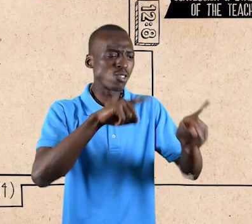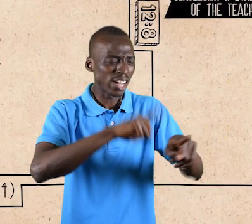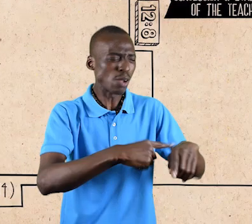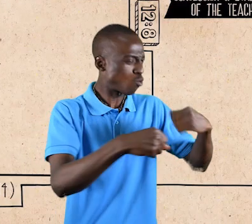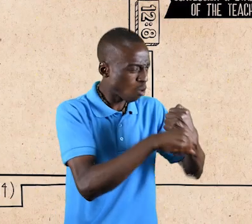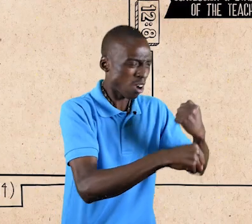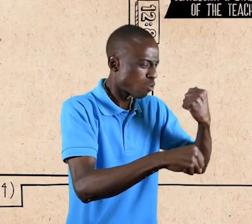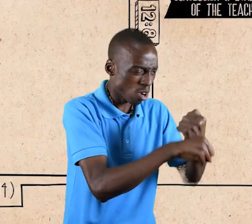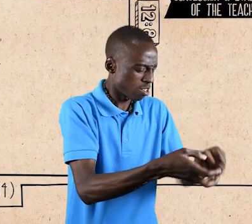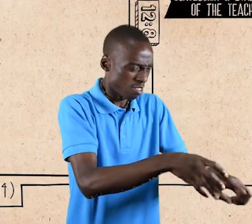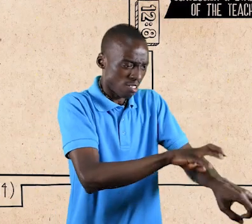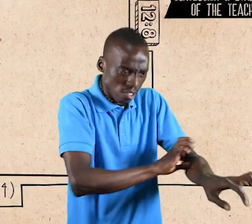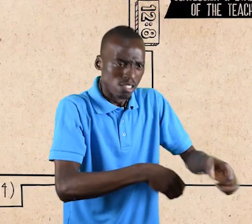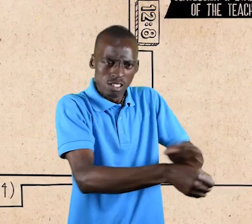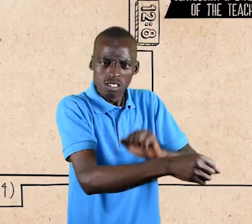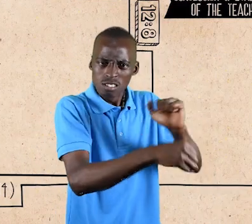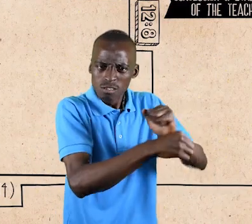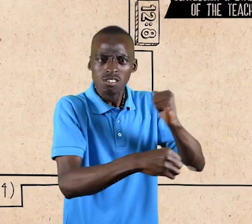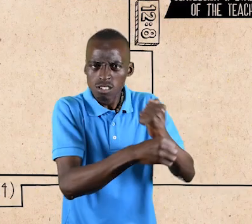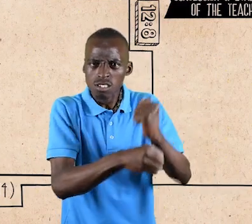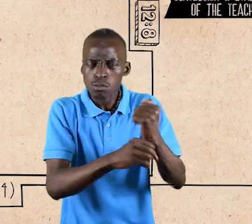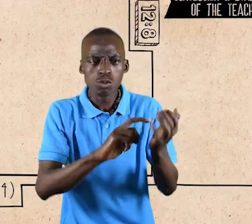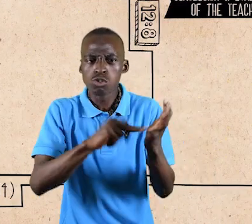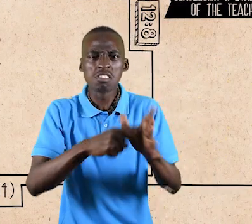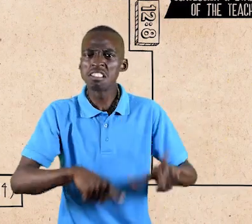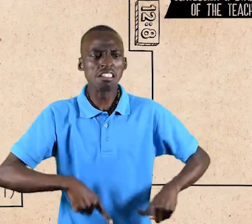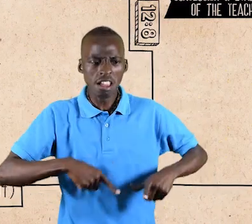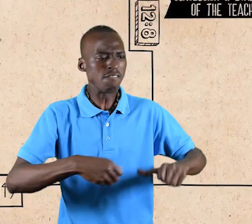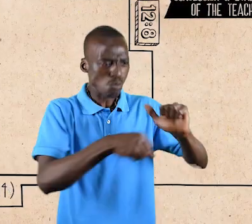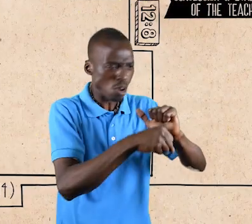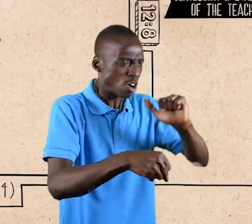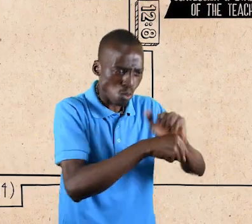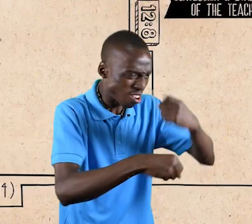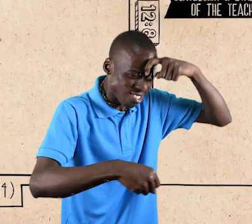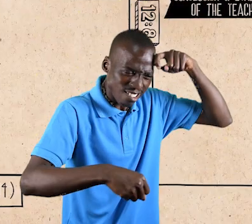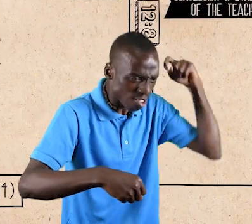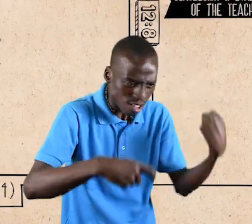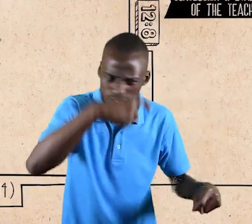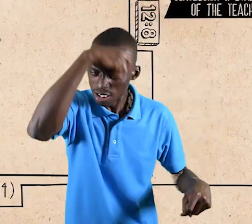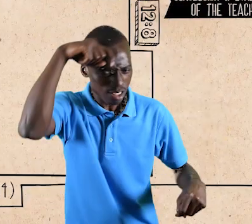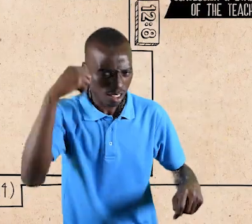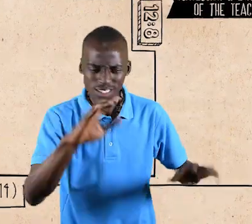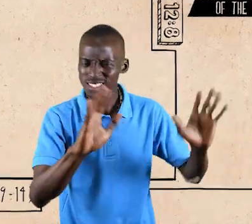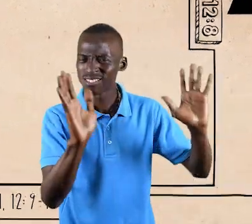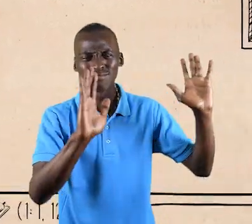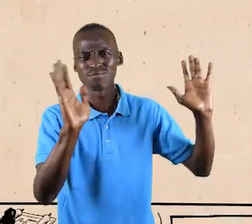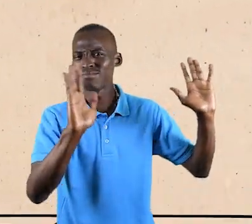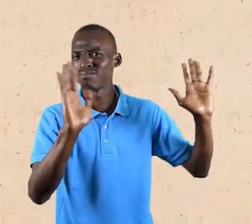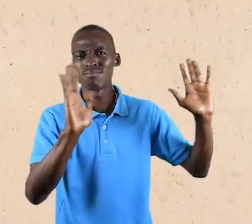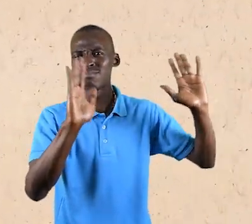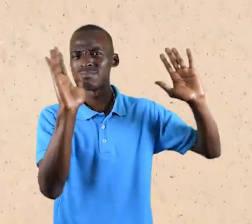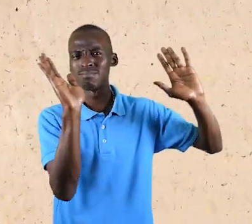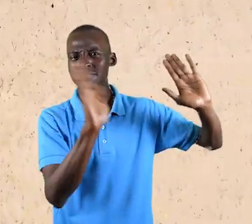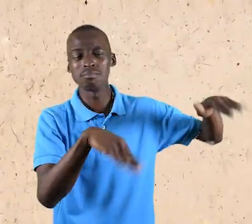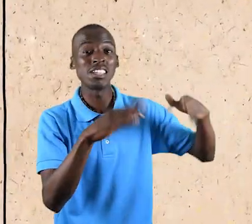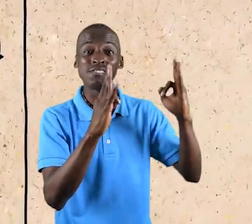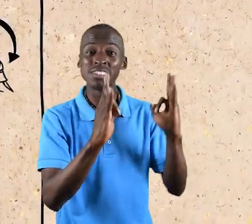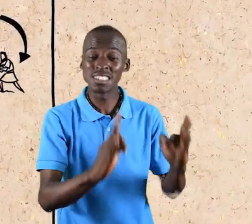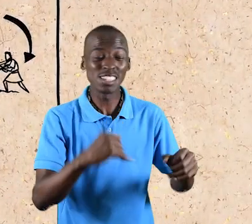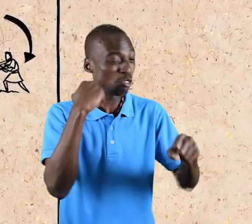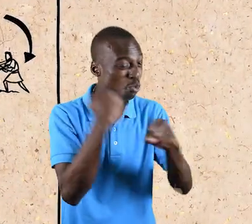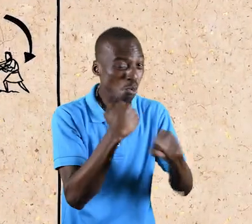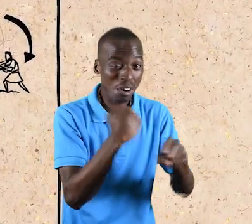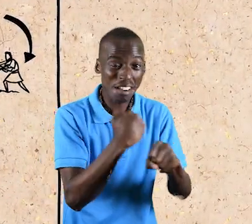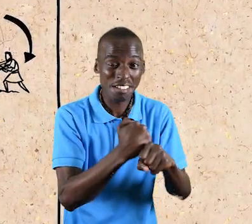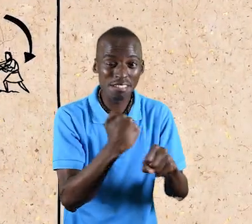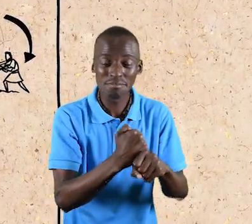and achieving because you think that makes your life meaningful. You should really stop and consider the march of time. For all of the human effort that takes